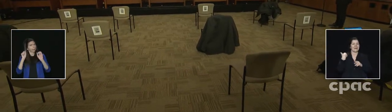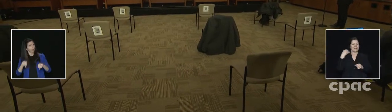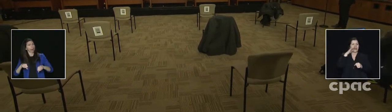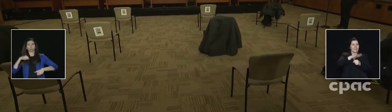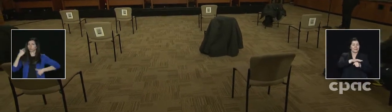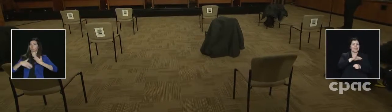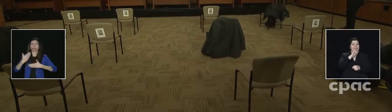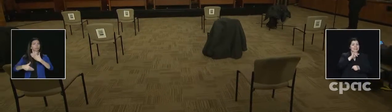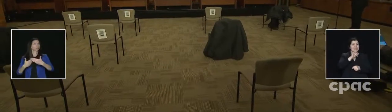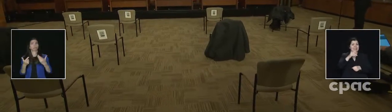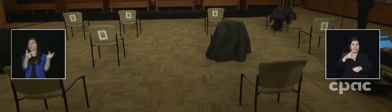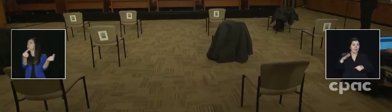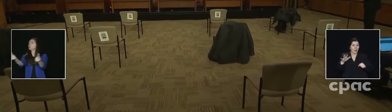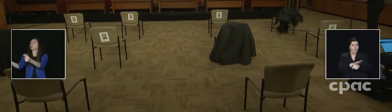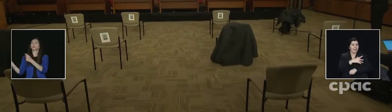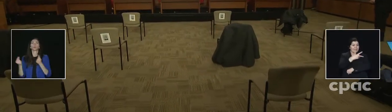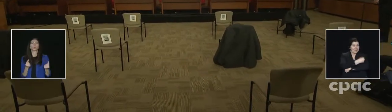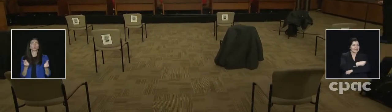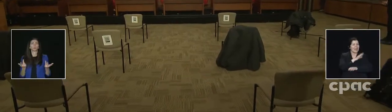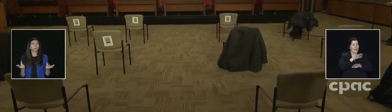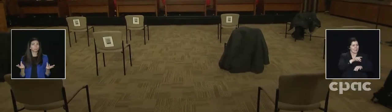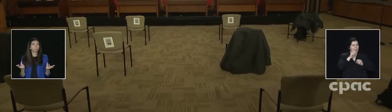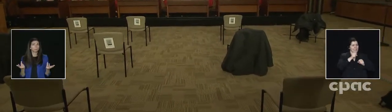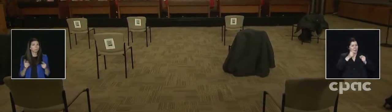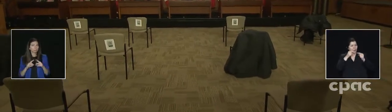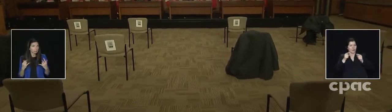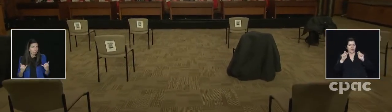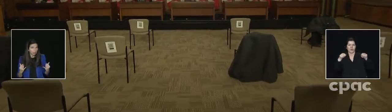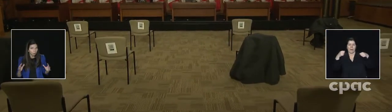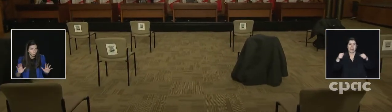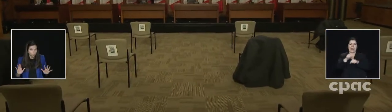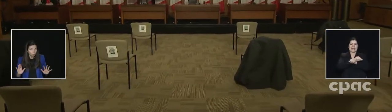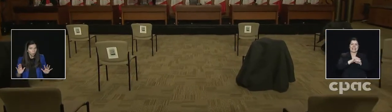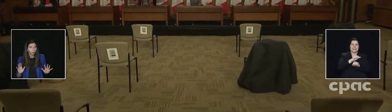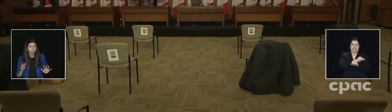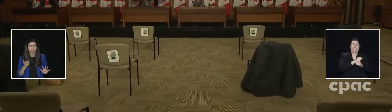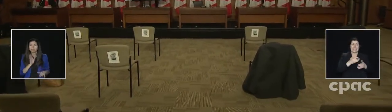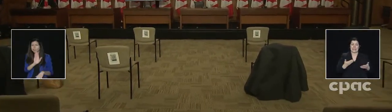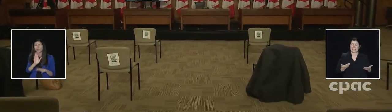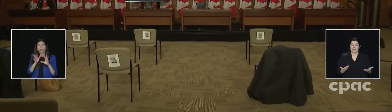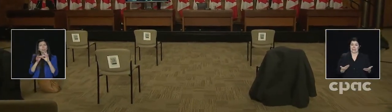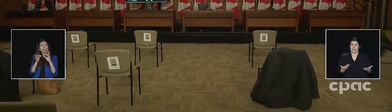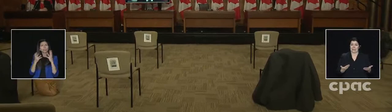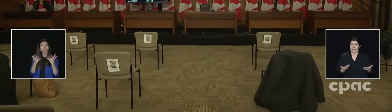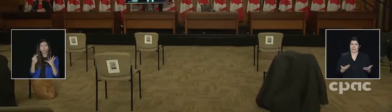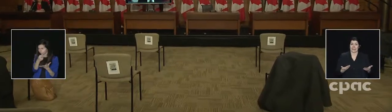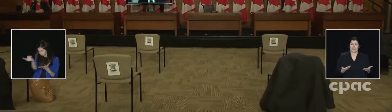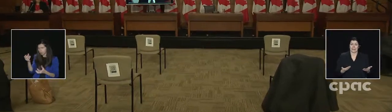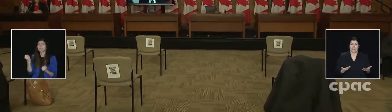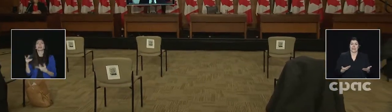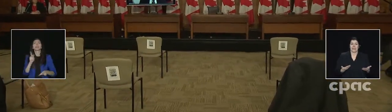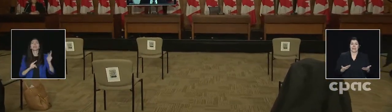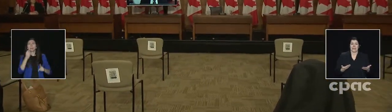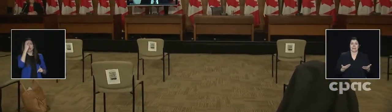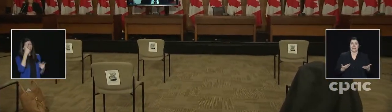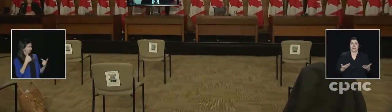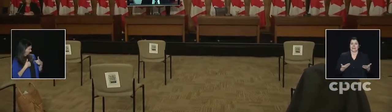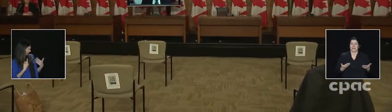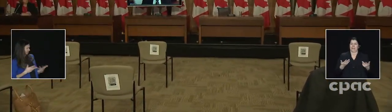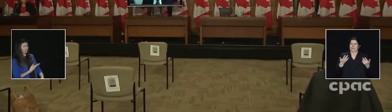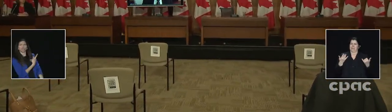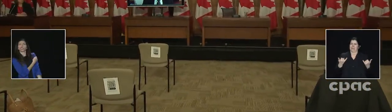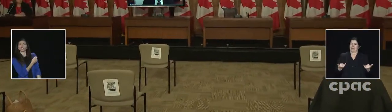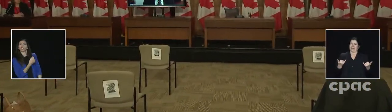who have this feeling of invincibility because they did get double vaxxed and feel like, I should be able to gather, I should be able